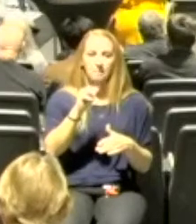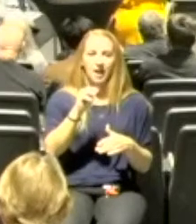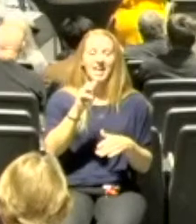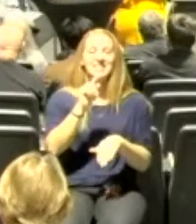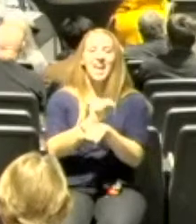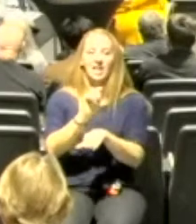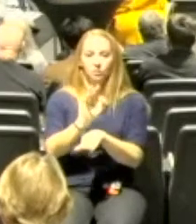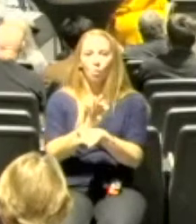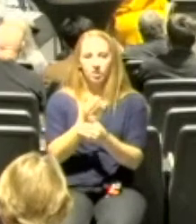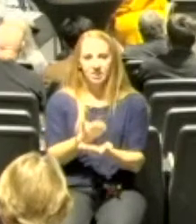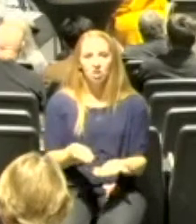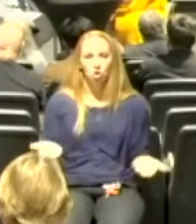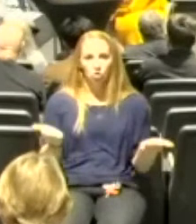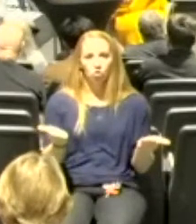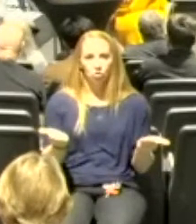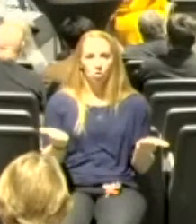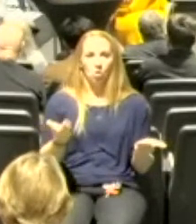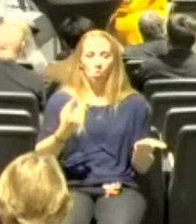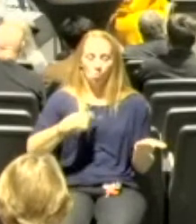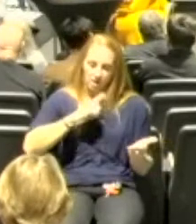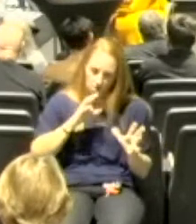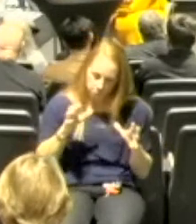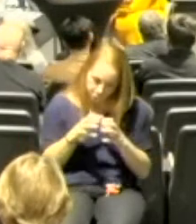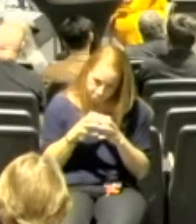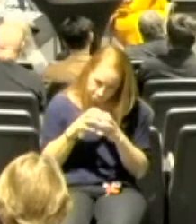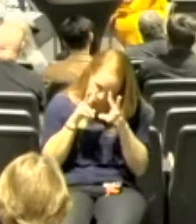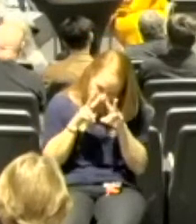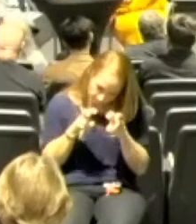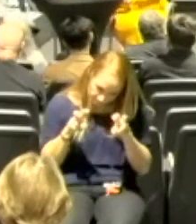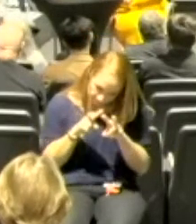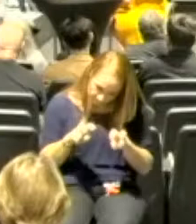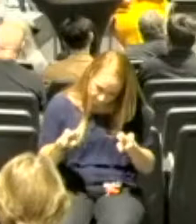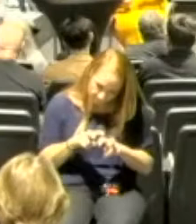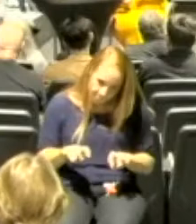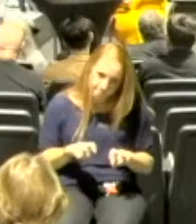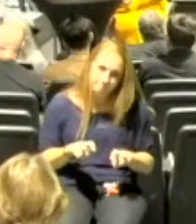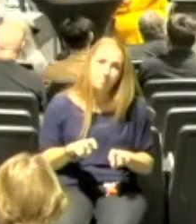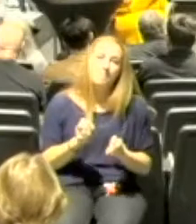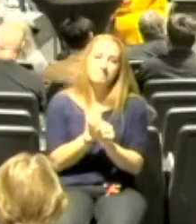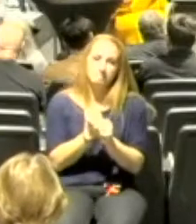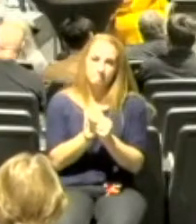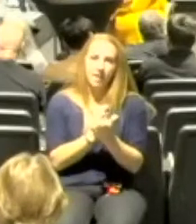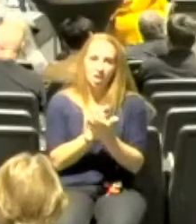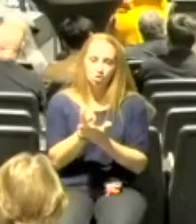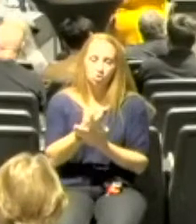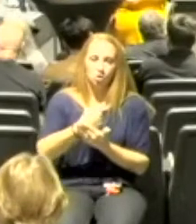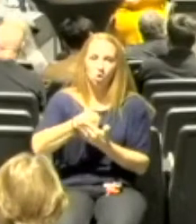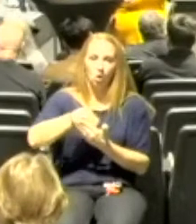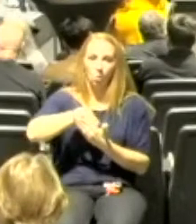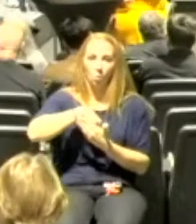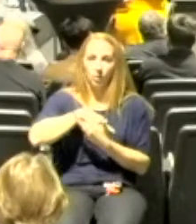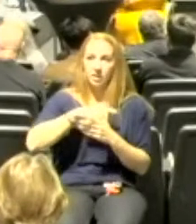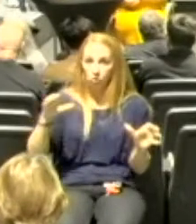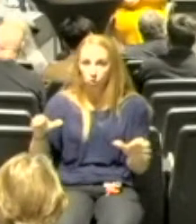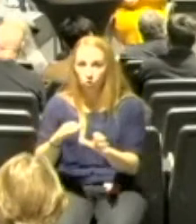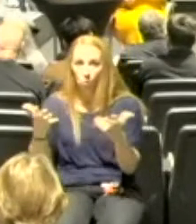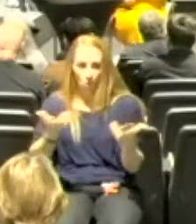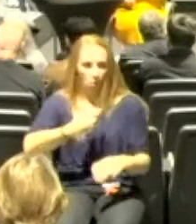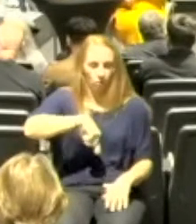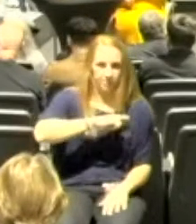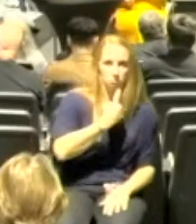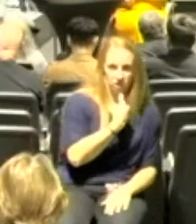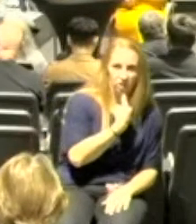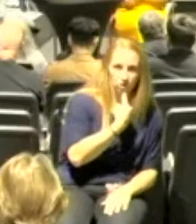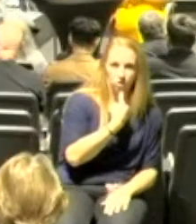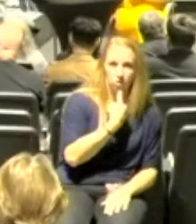group of us who are working to really dig into this change in the addendum so that we can make sure that we practice what we preach. And I know Dr. Pollard wanted